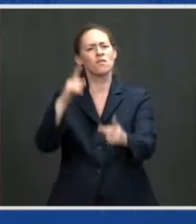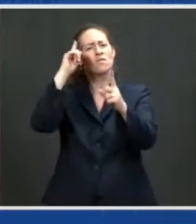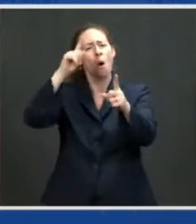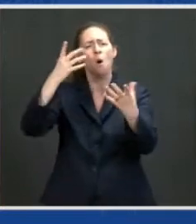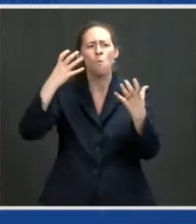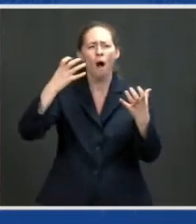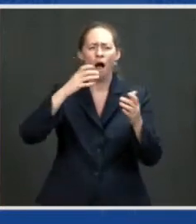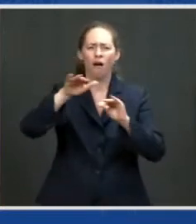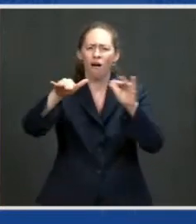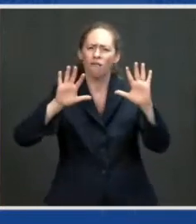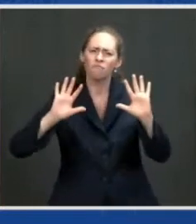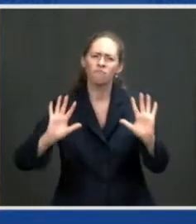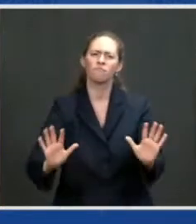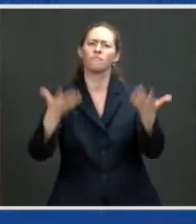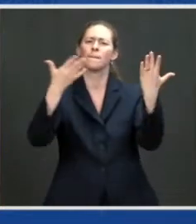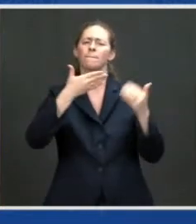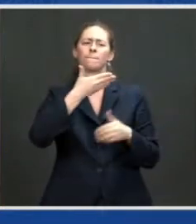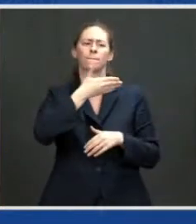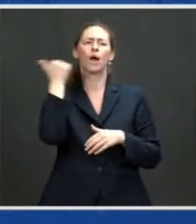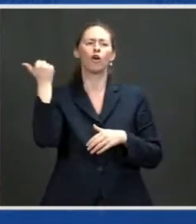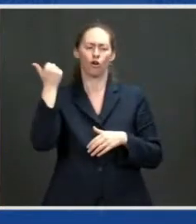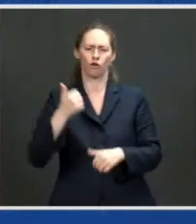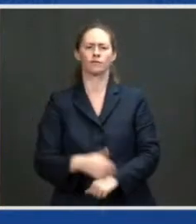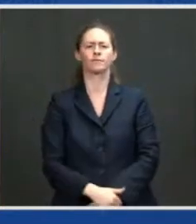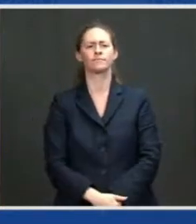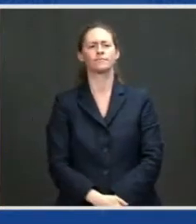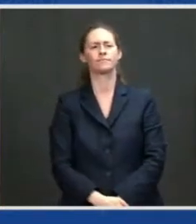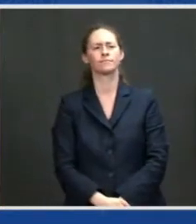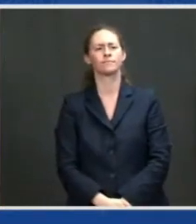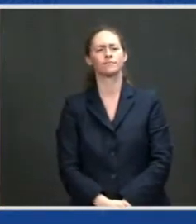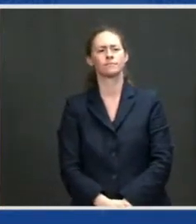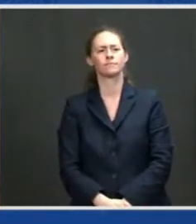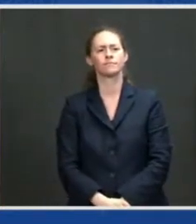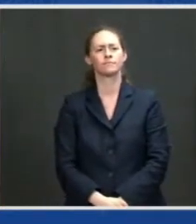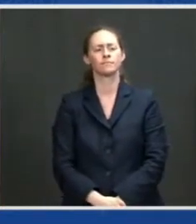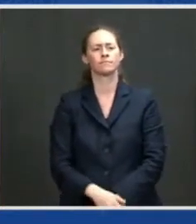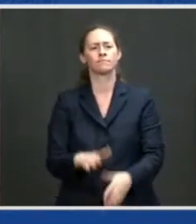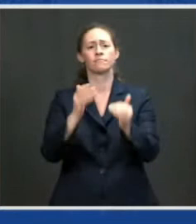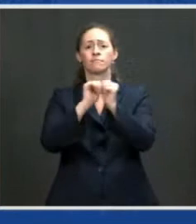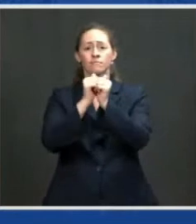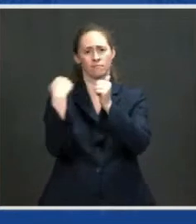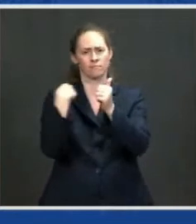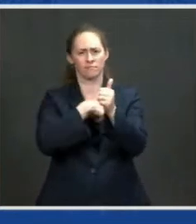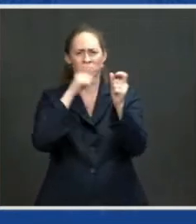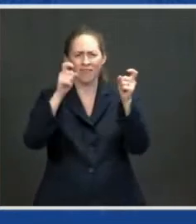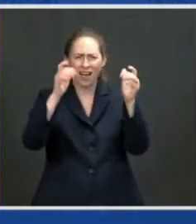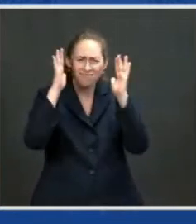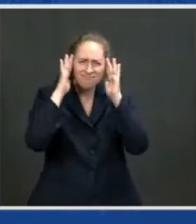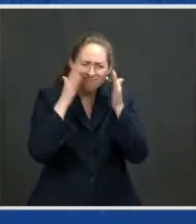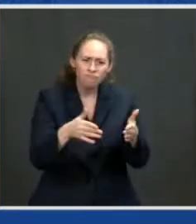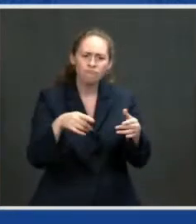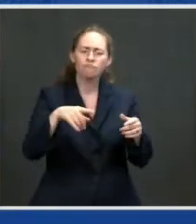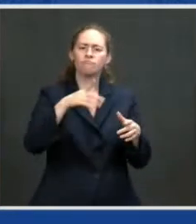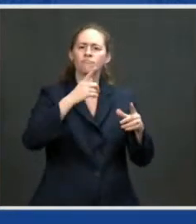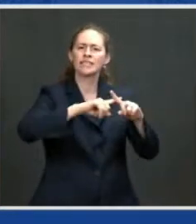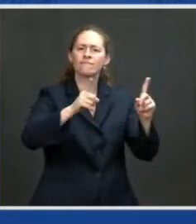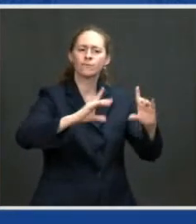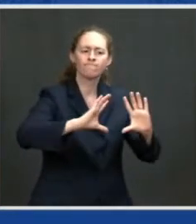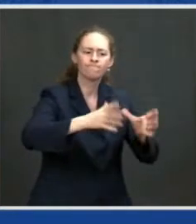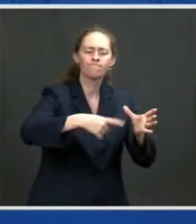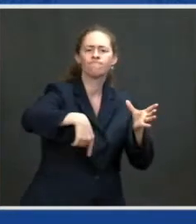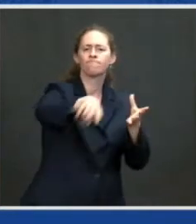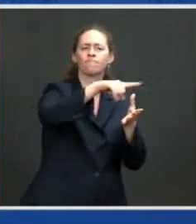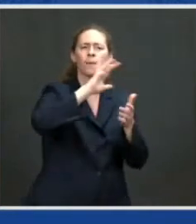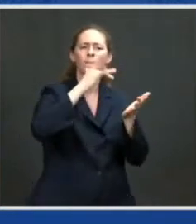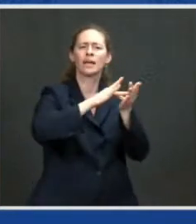the best way to grow our economy is from the bottom up and the middle out. You know, I don't have anything against anybody